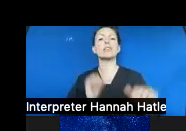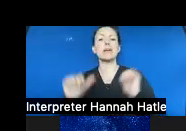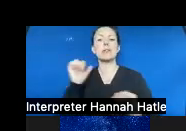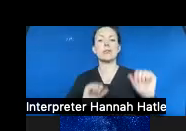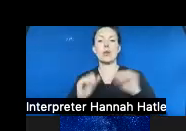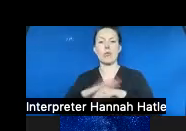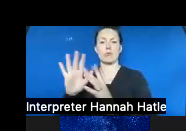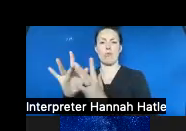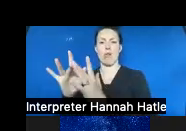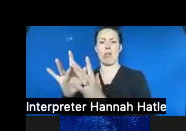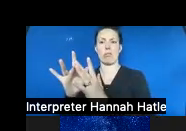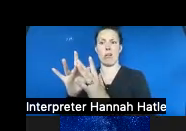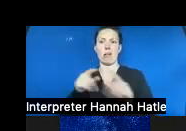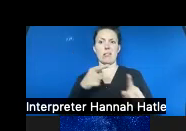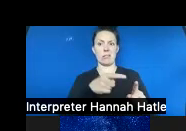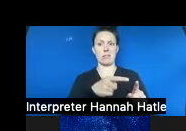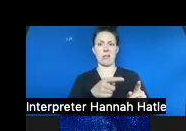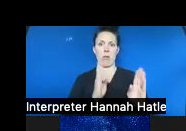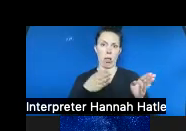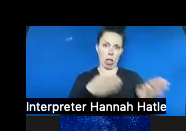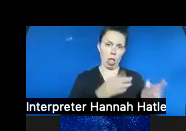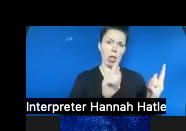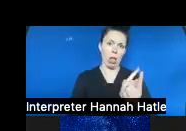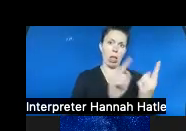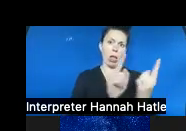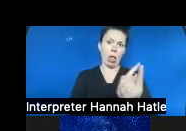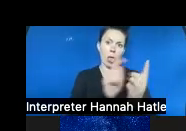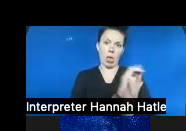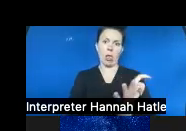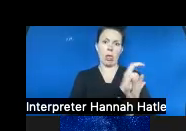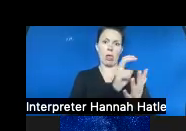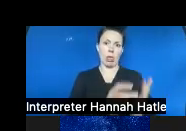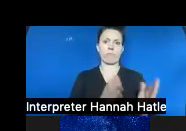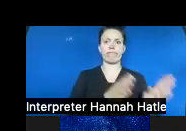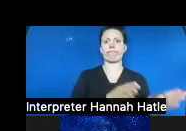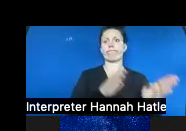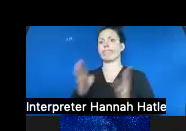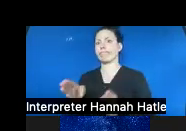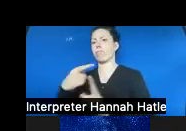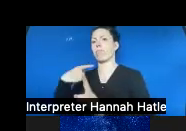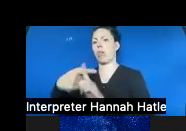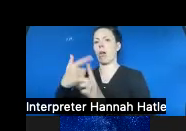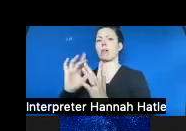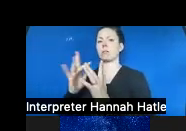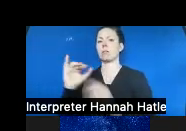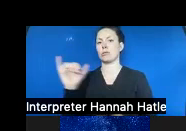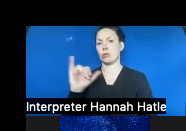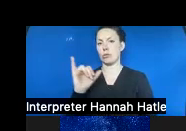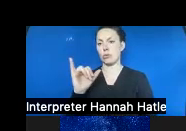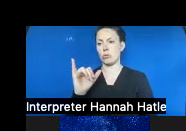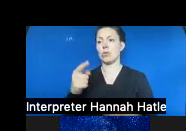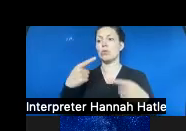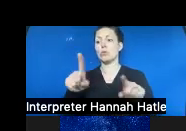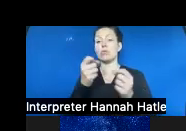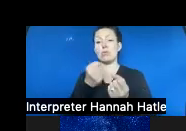that I don't know that that flame has been lit and it's not going away anytime soon. So when you're doing your advocacy, we have to be